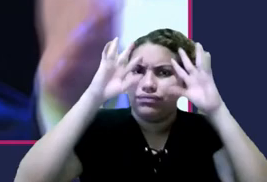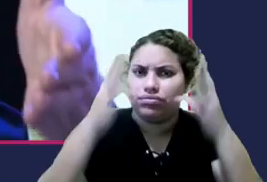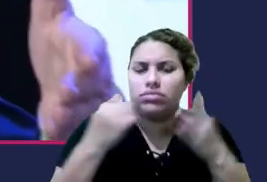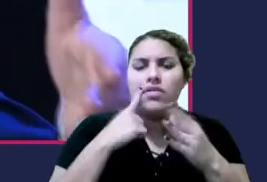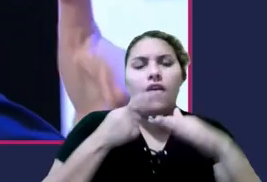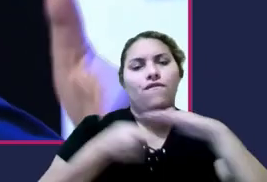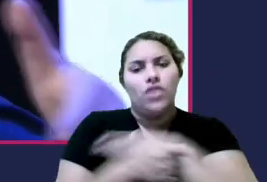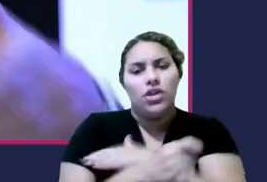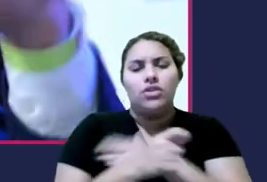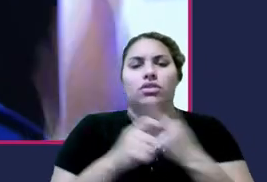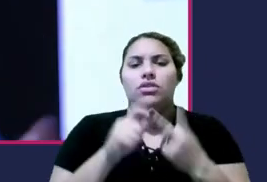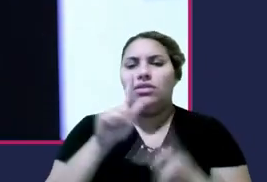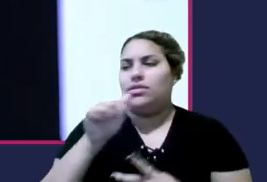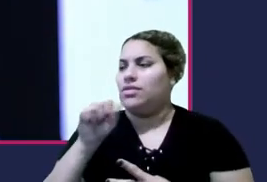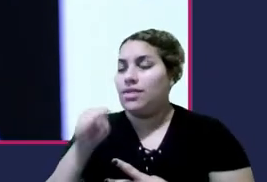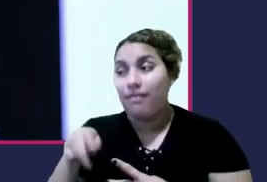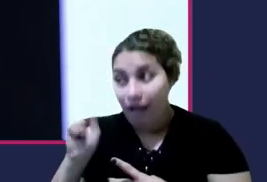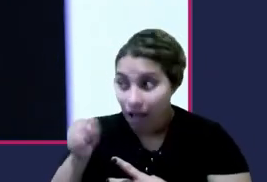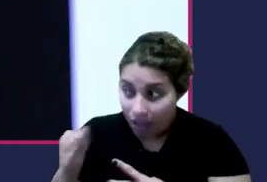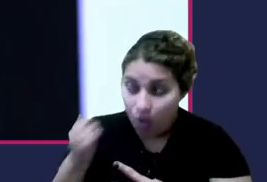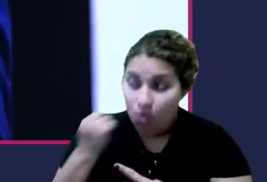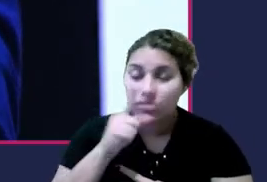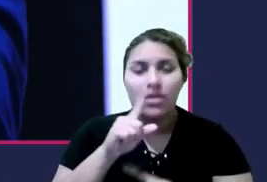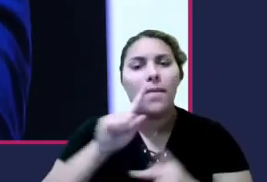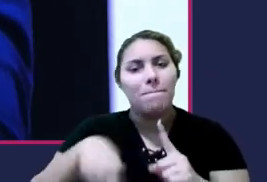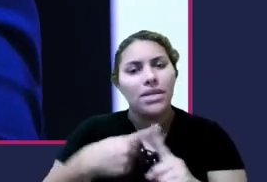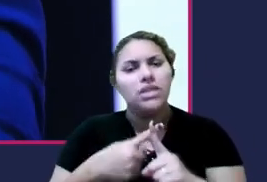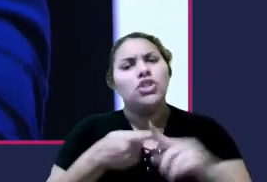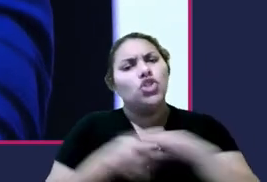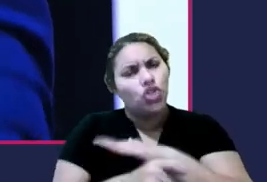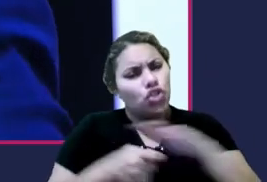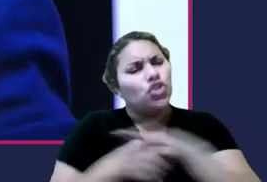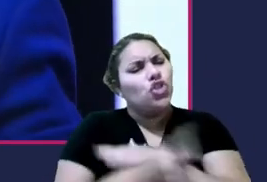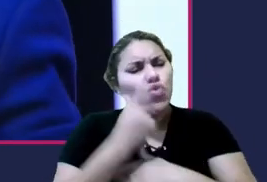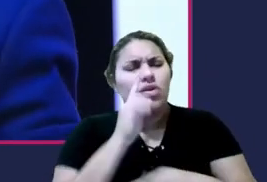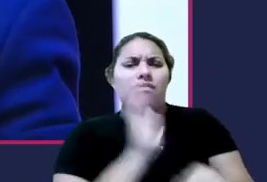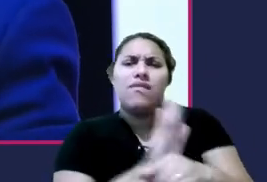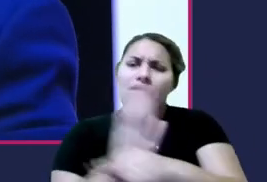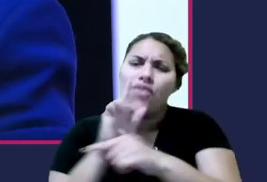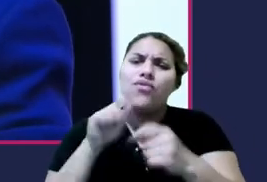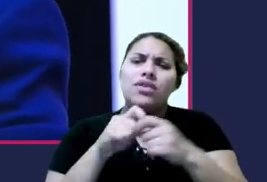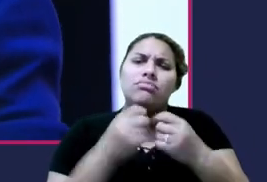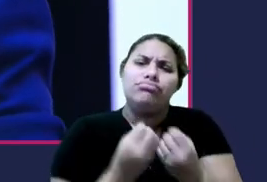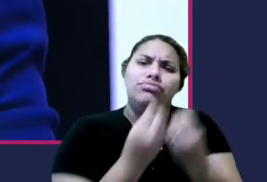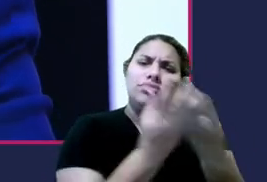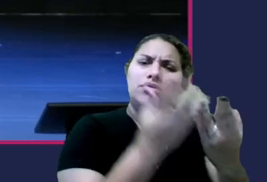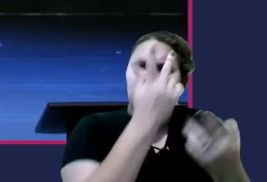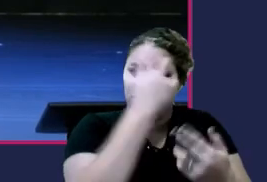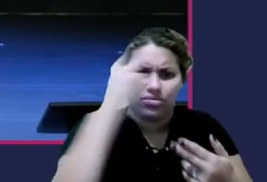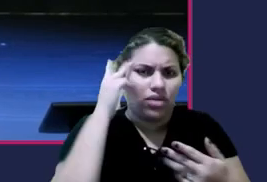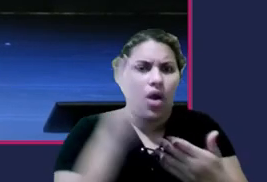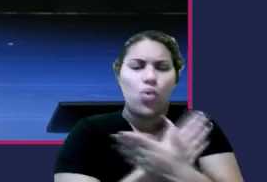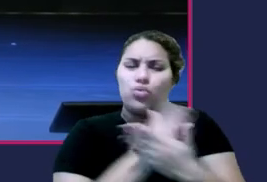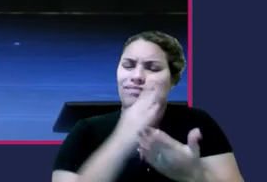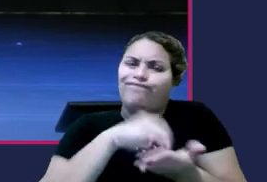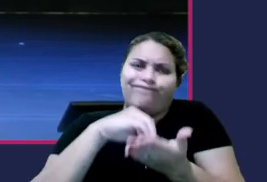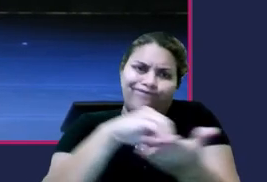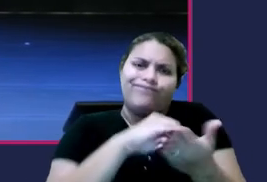the results in terms of investment that GSK is doing and other industries are doing to bring